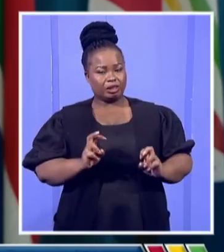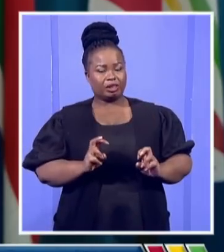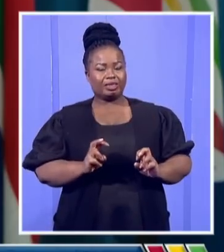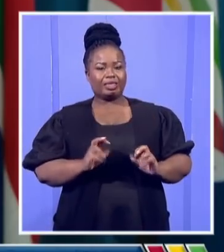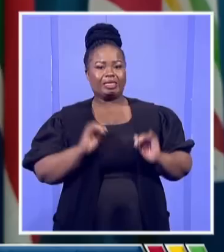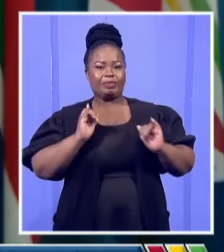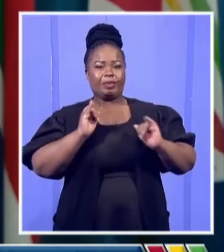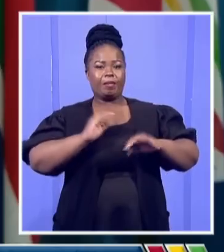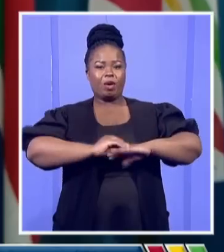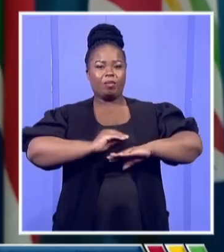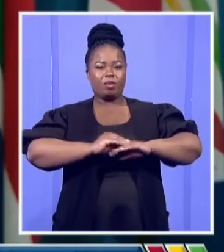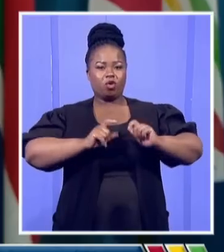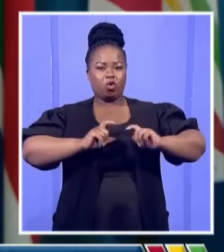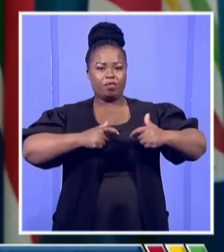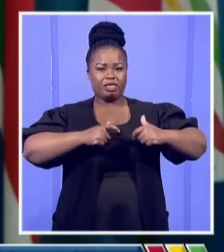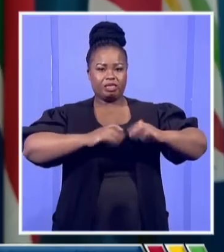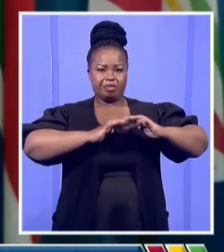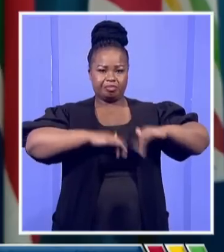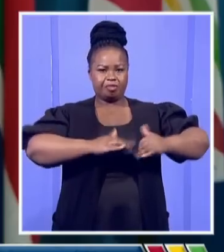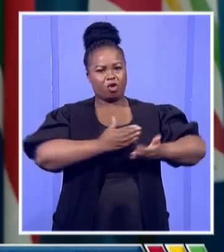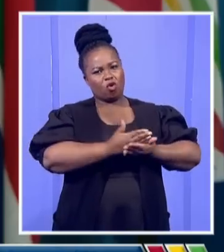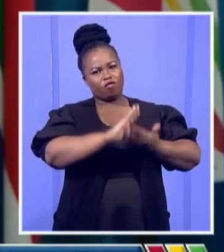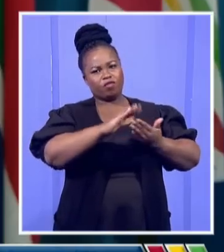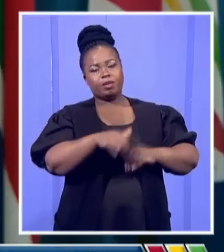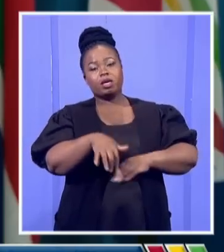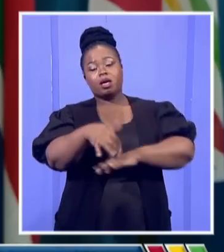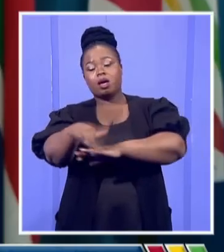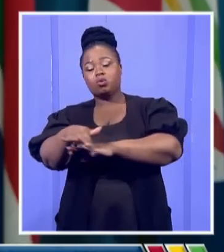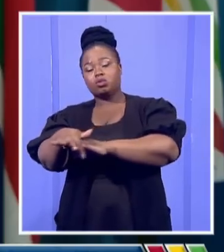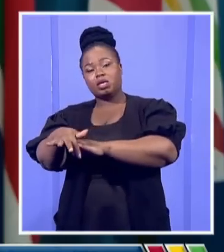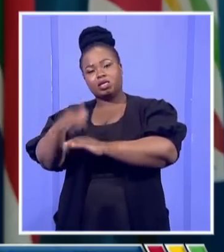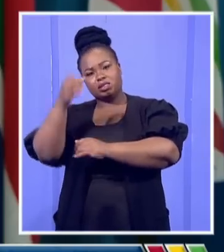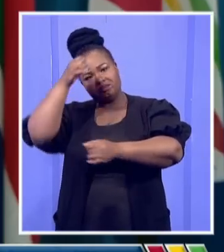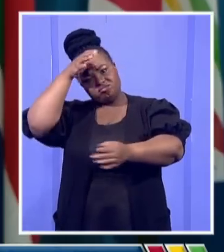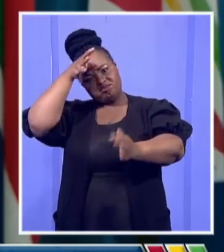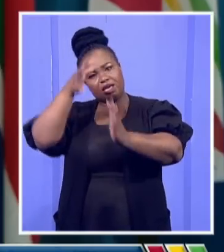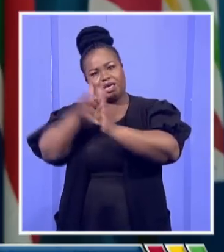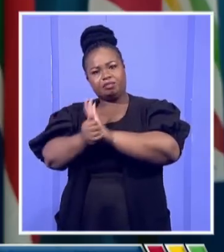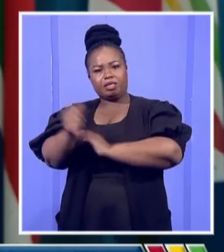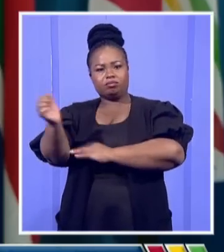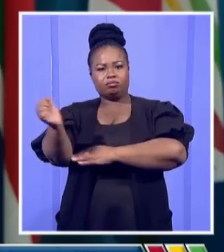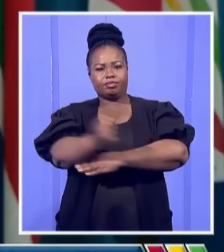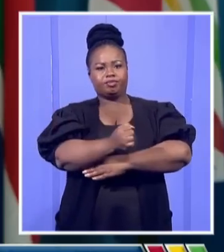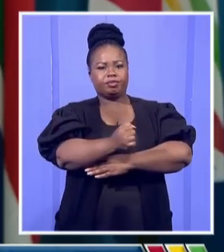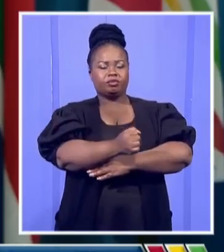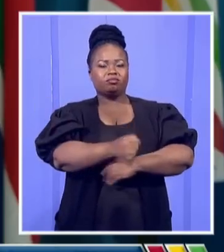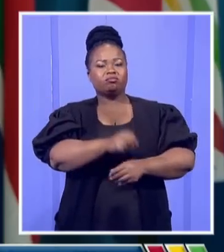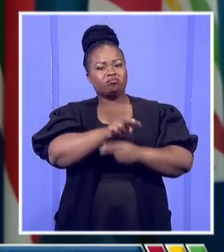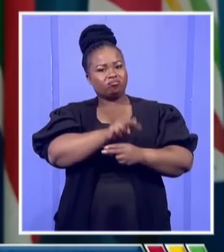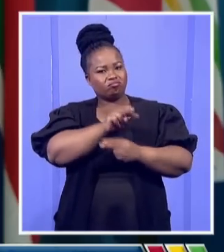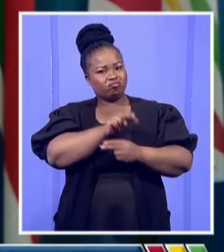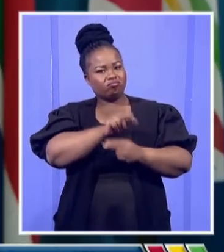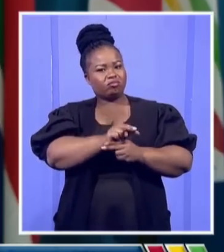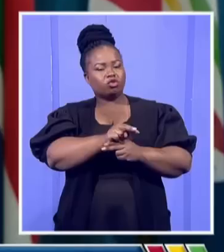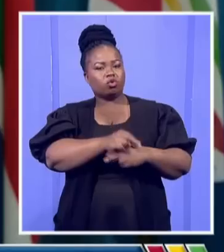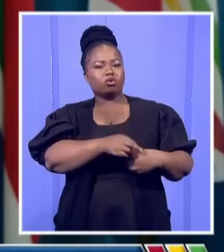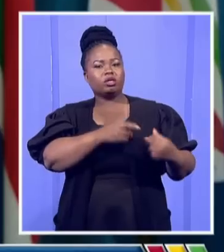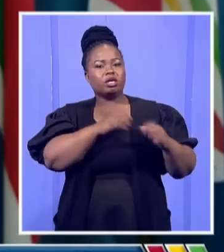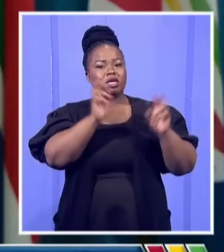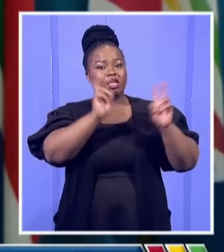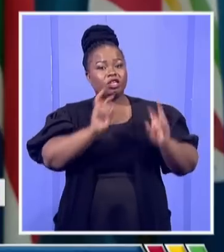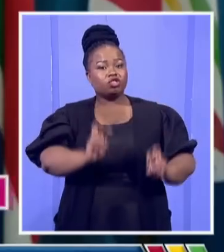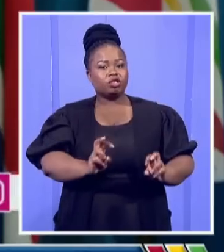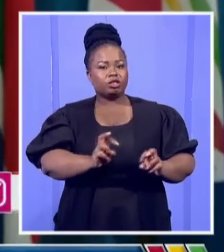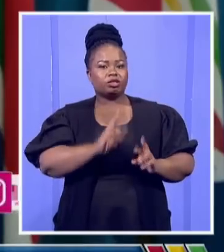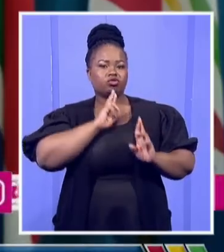an outside industry expert to oversee the implementation of the Energy Response Plan. It